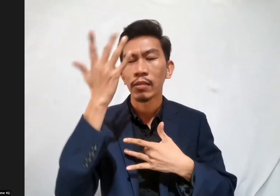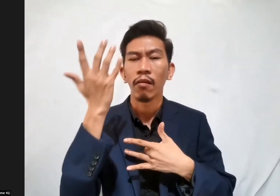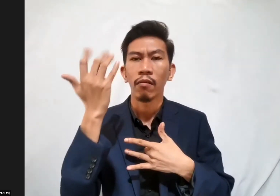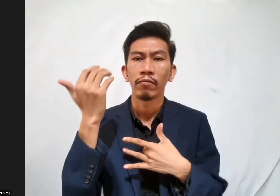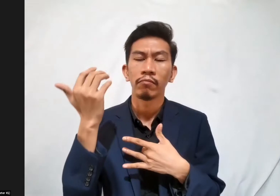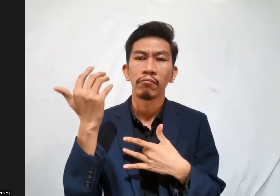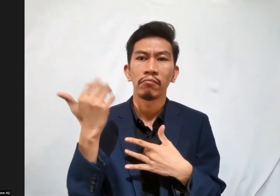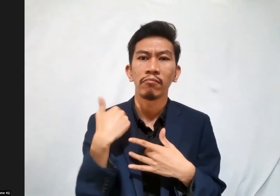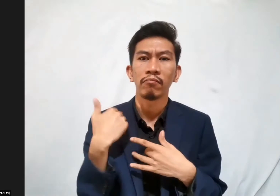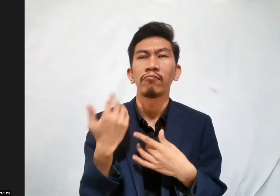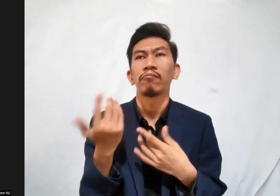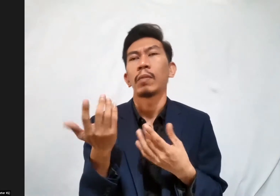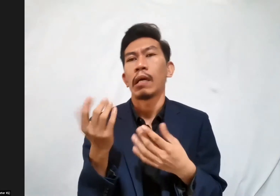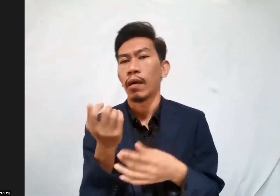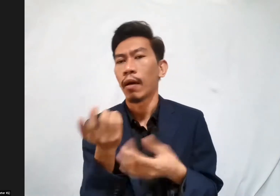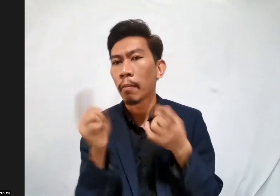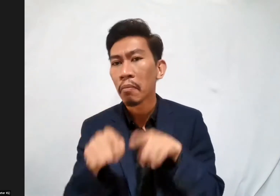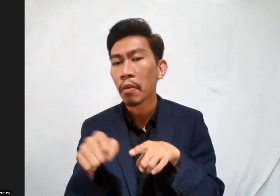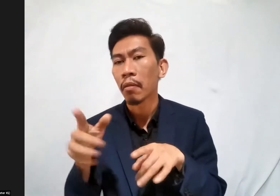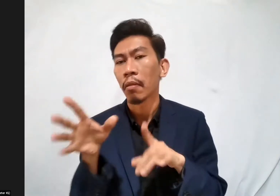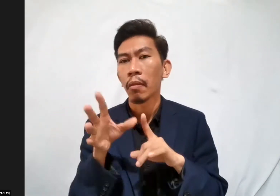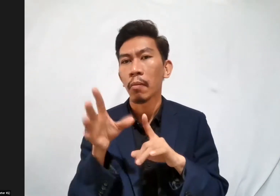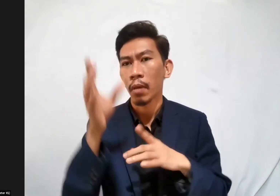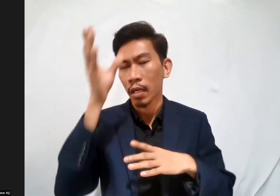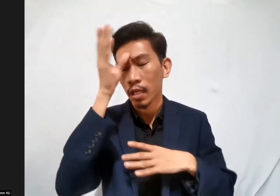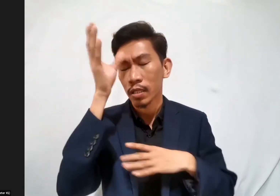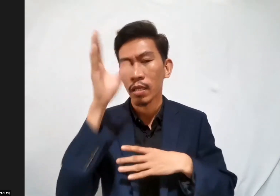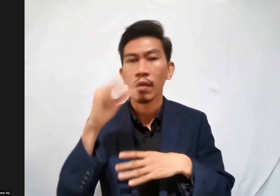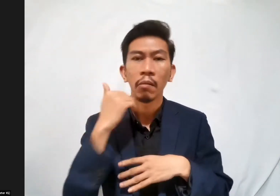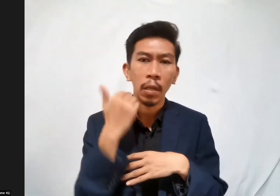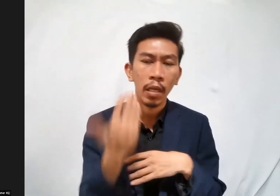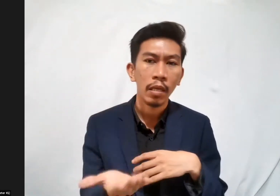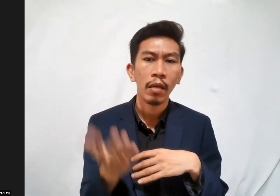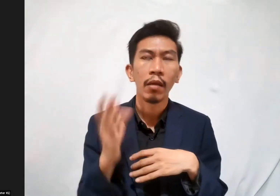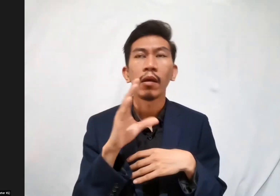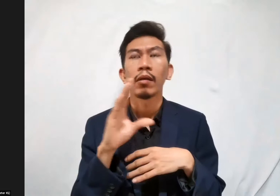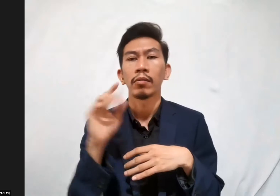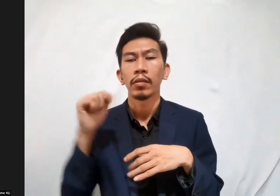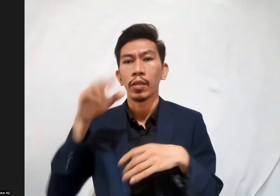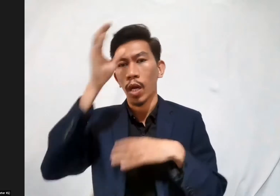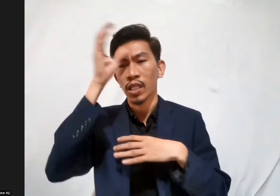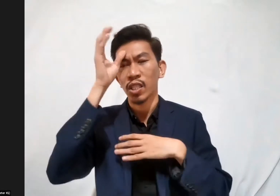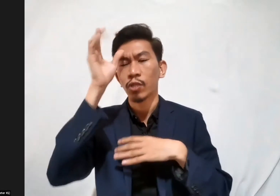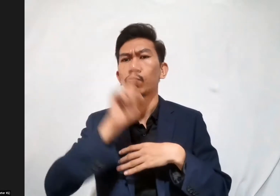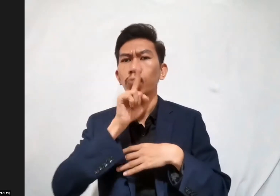Incidence-wise, mortality-wise, cancer still is within the top 5 in the Philippines